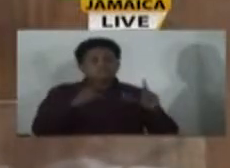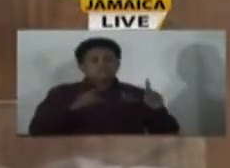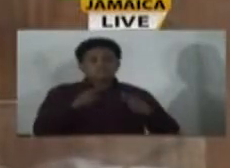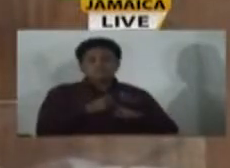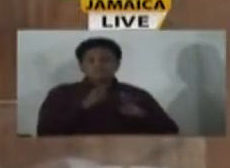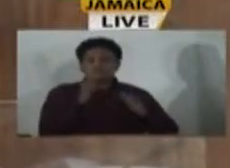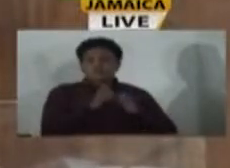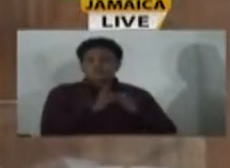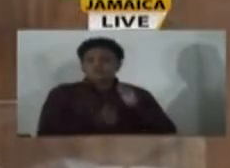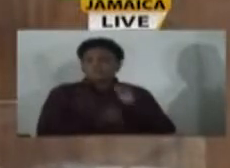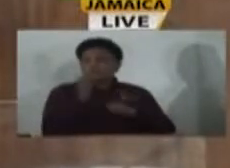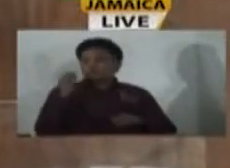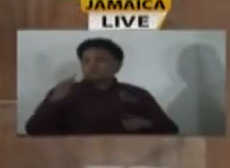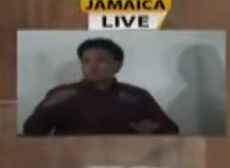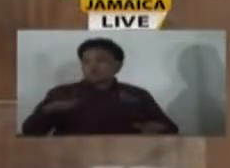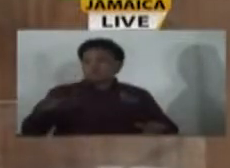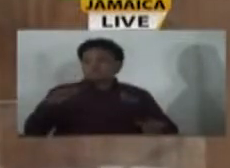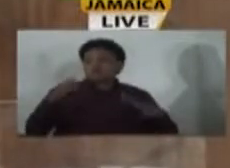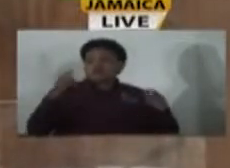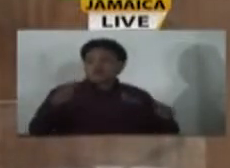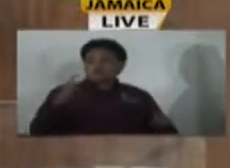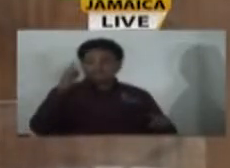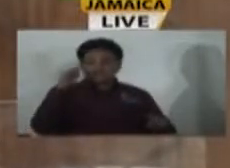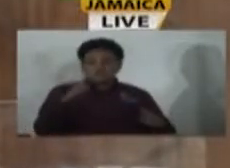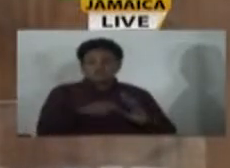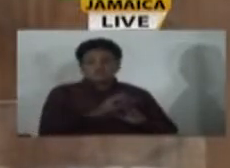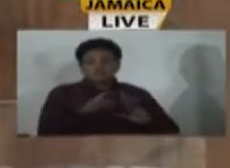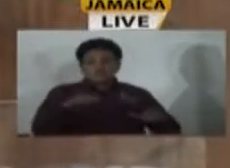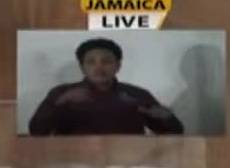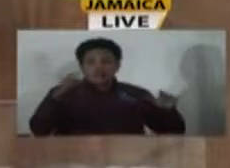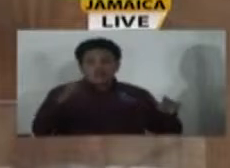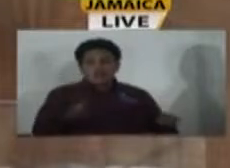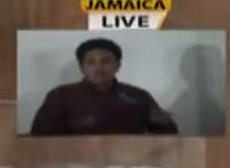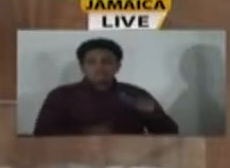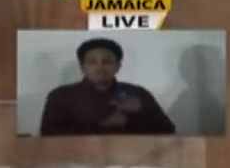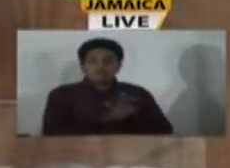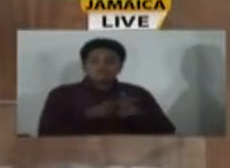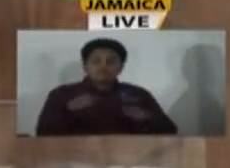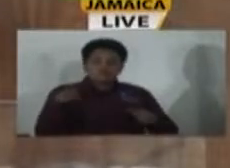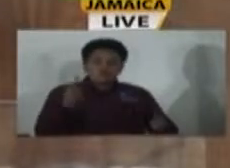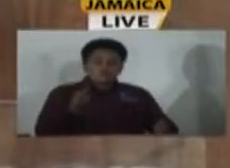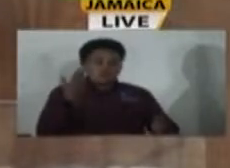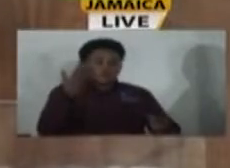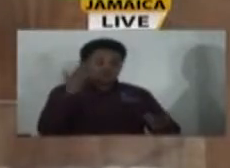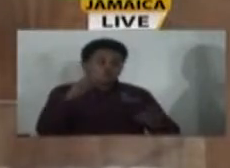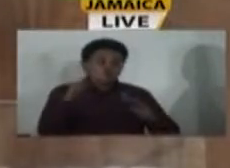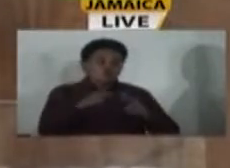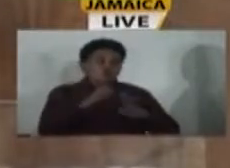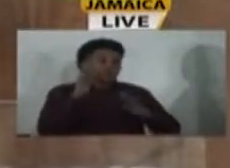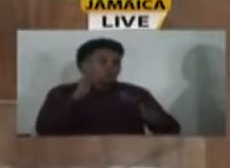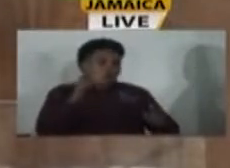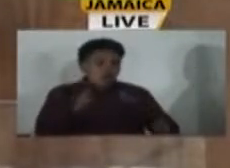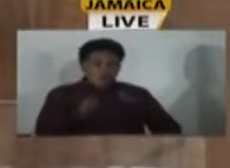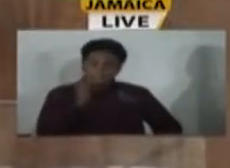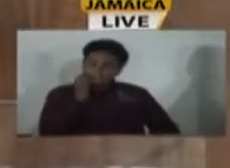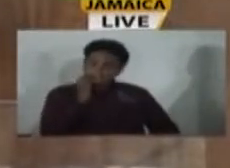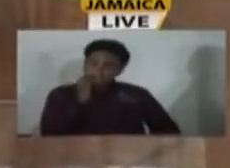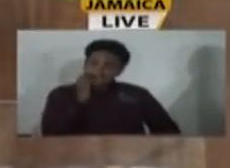with the majority in Parliament for this review not to have taken place so far. I don't know when it will happen.